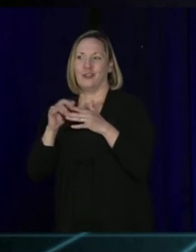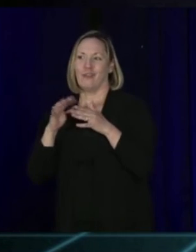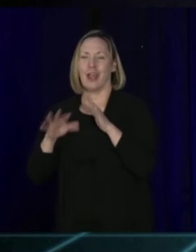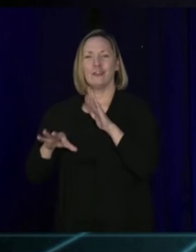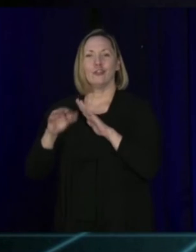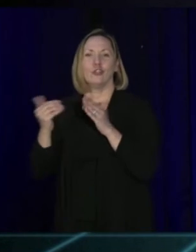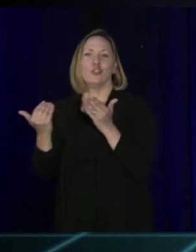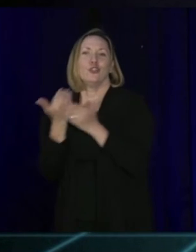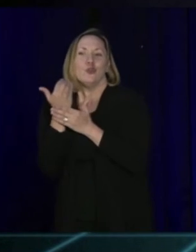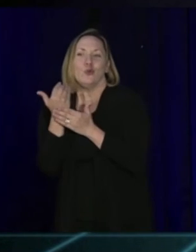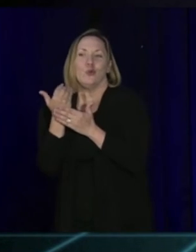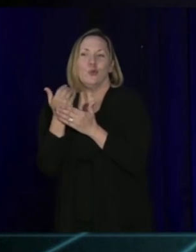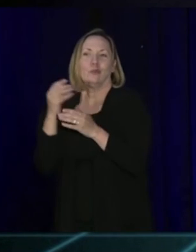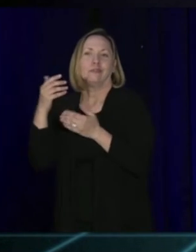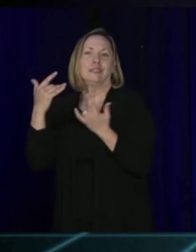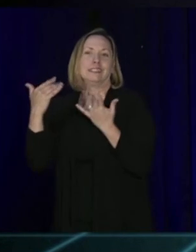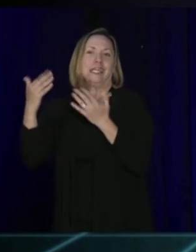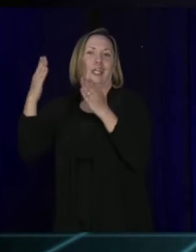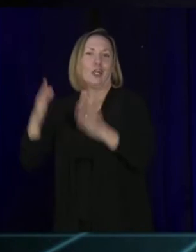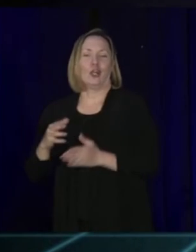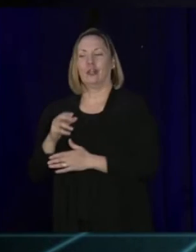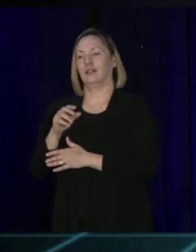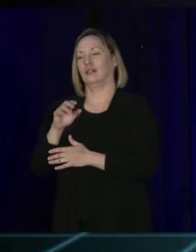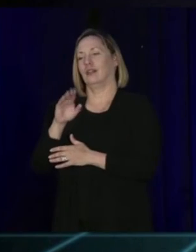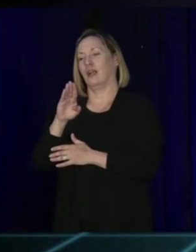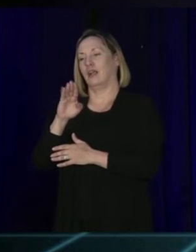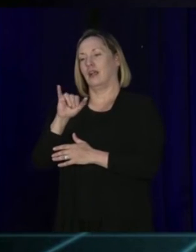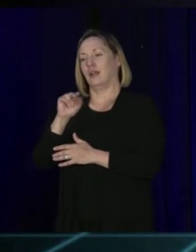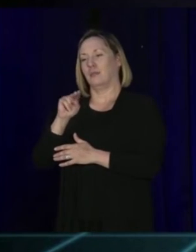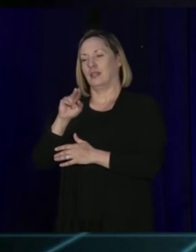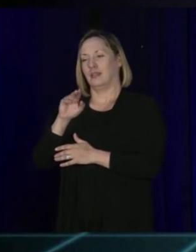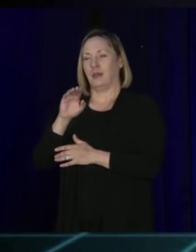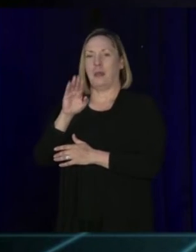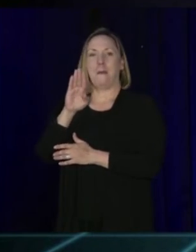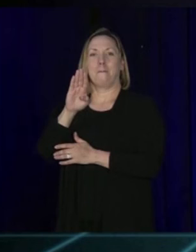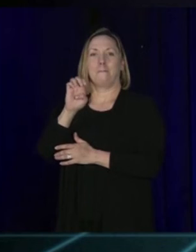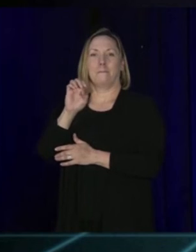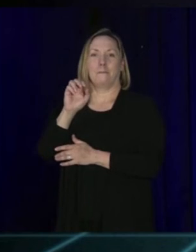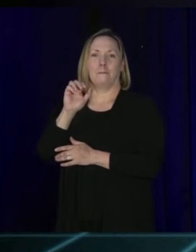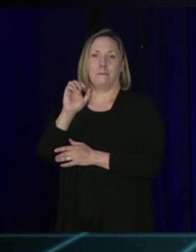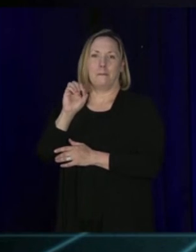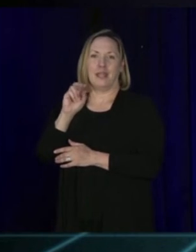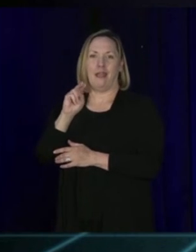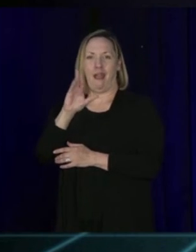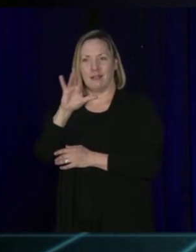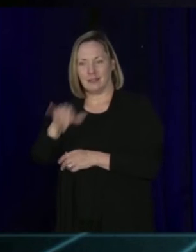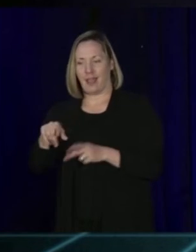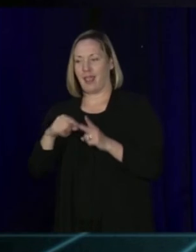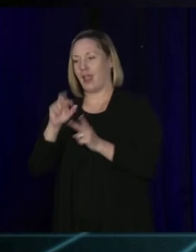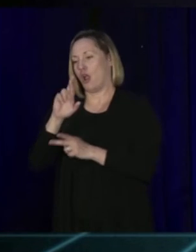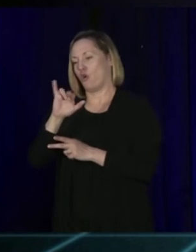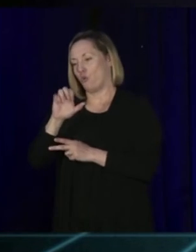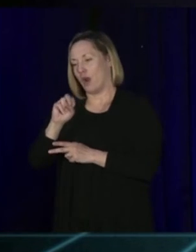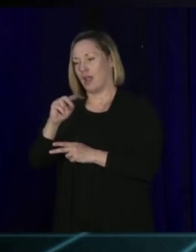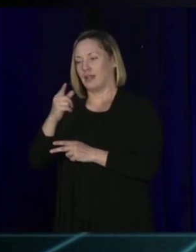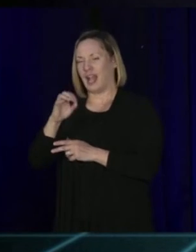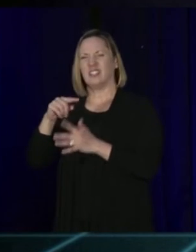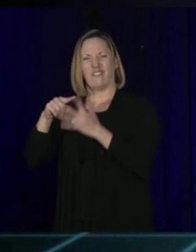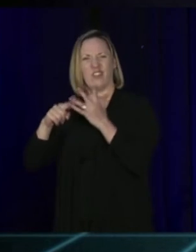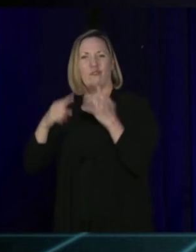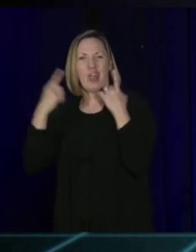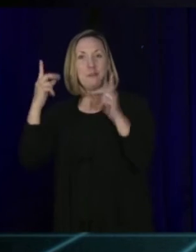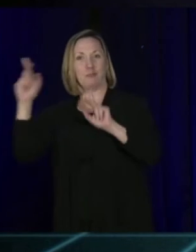and Ryan Gosling, Beyonce, Justin Timberlake, all on Star Search. And I was thinking, what would be the Star Search for